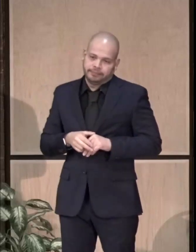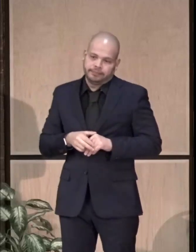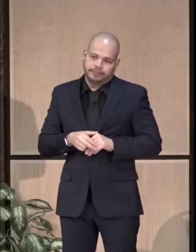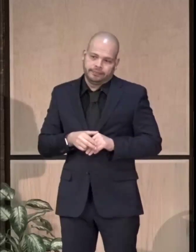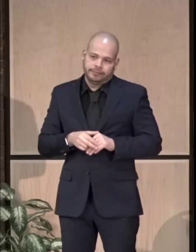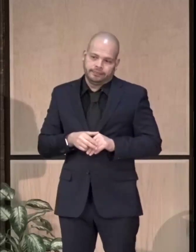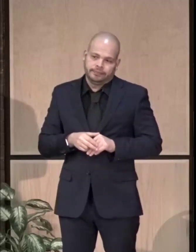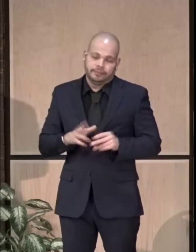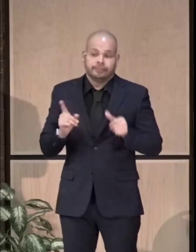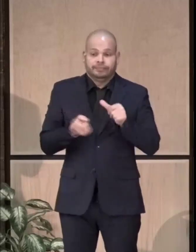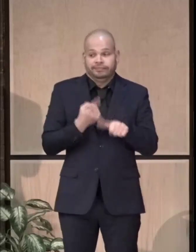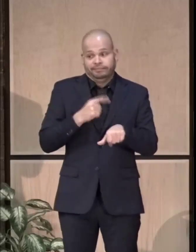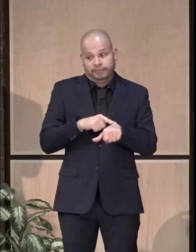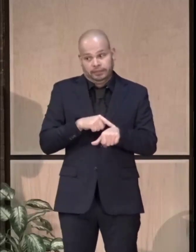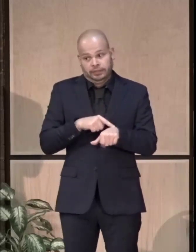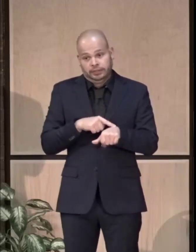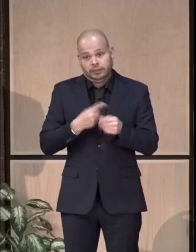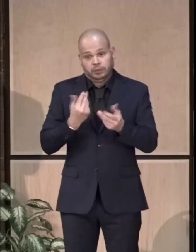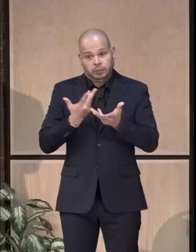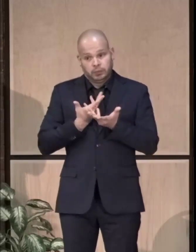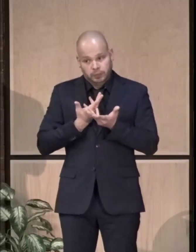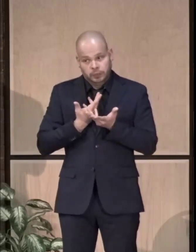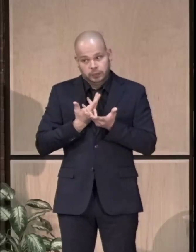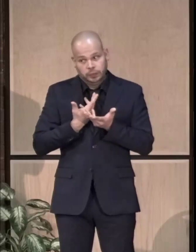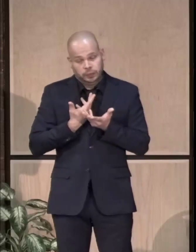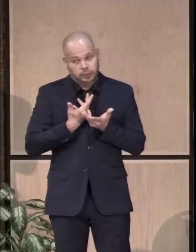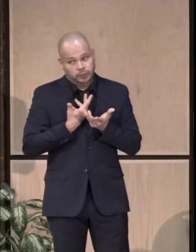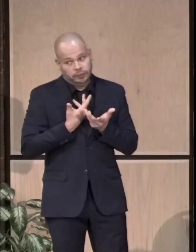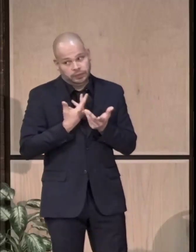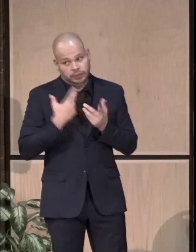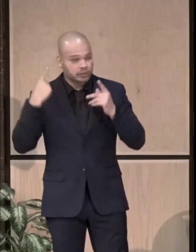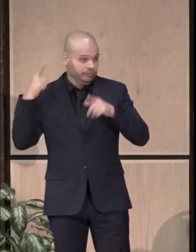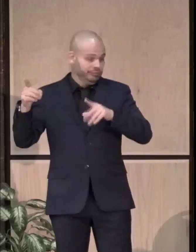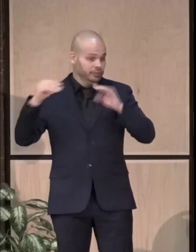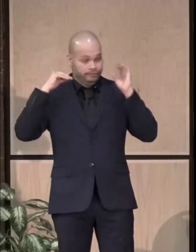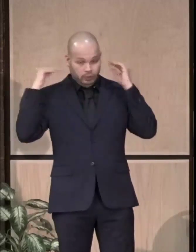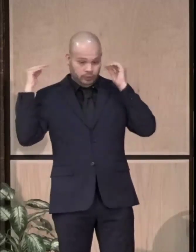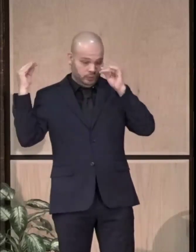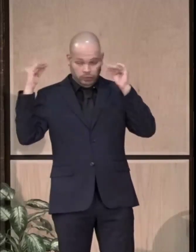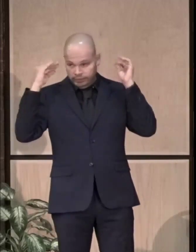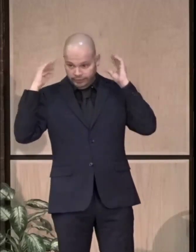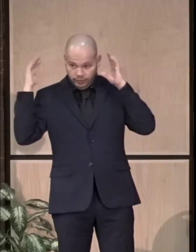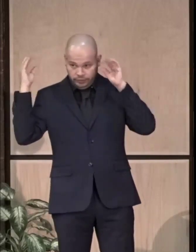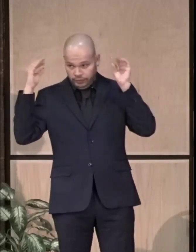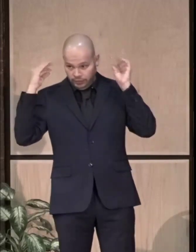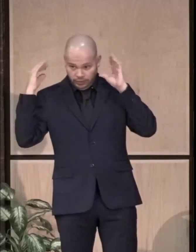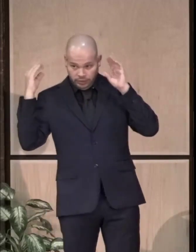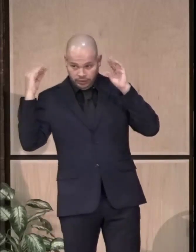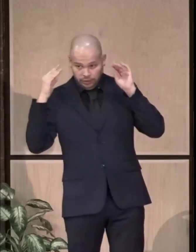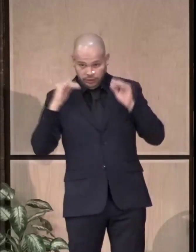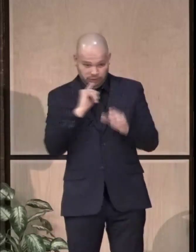him hearing things, yes, I wouldn't say that's misconduct, but and then really it's the